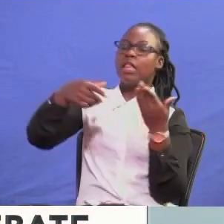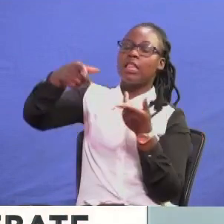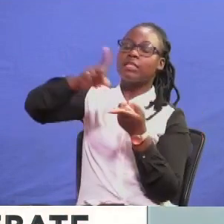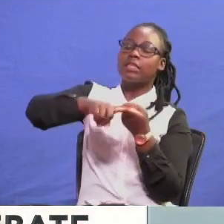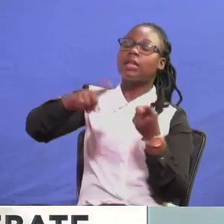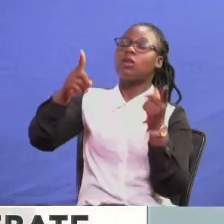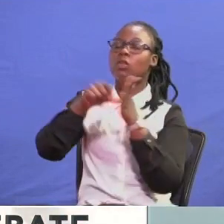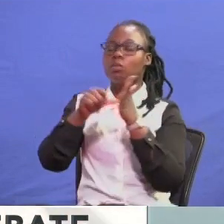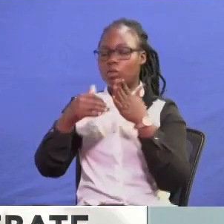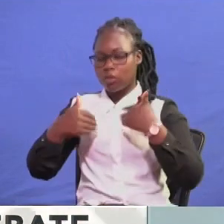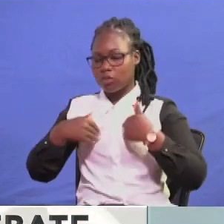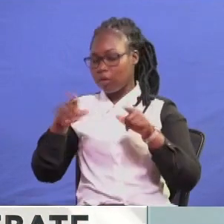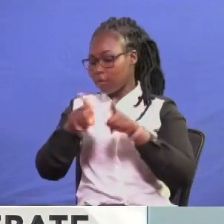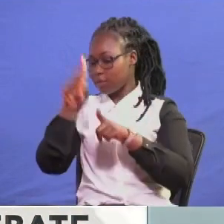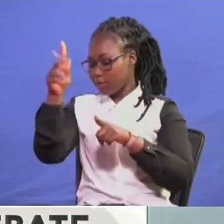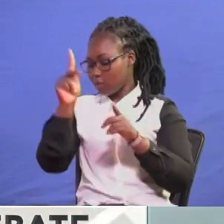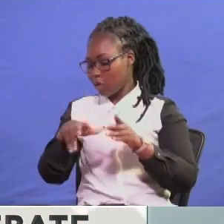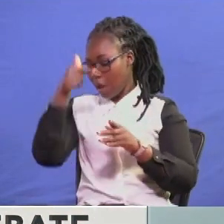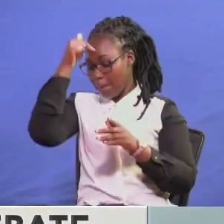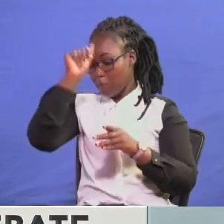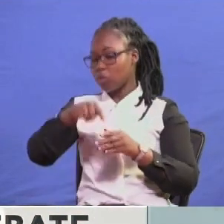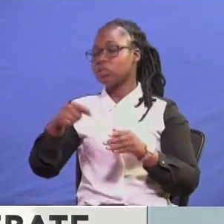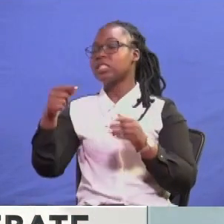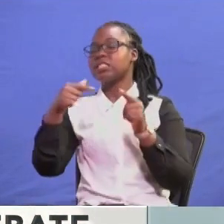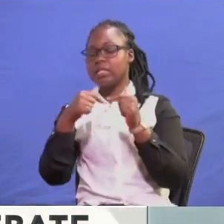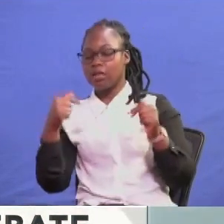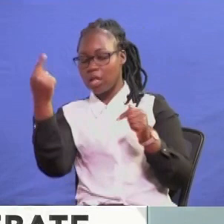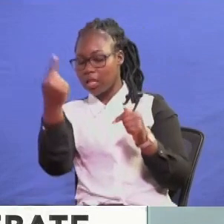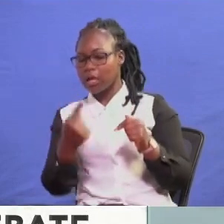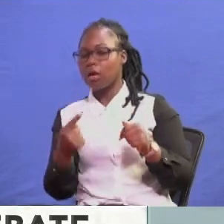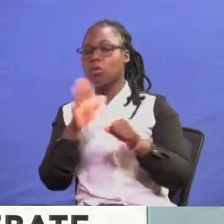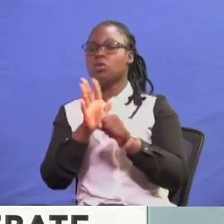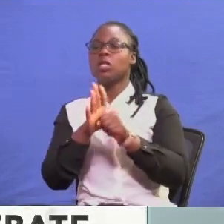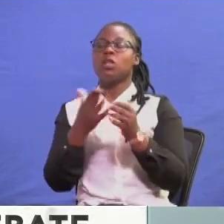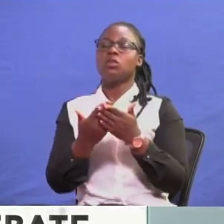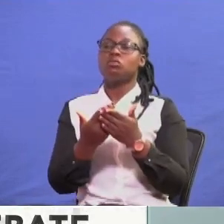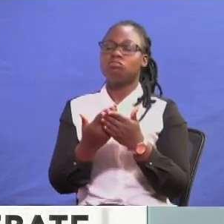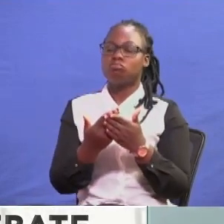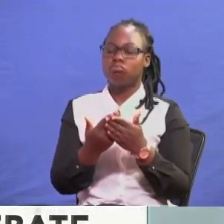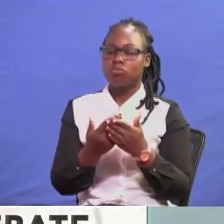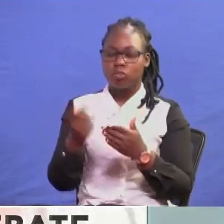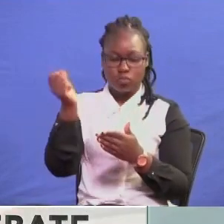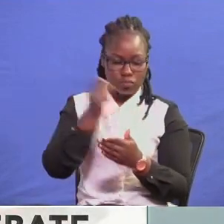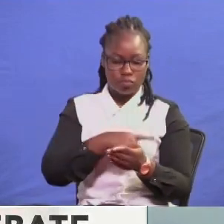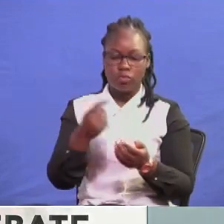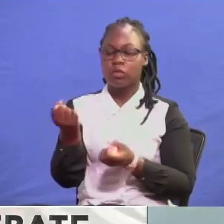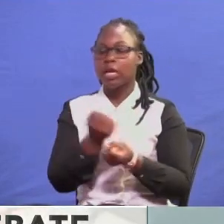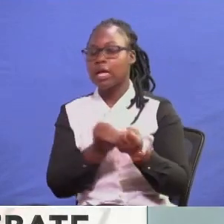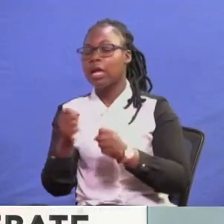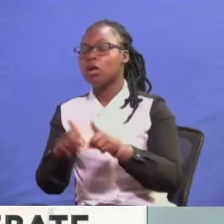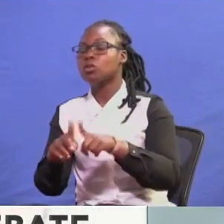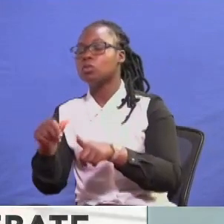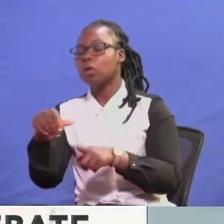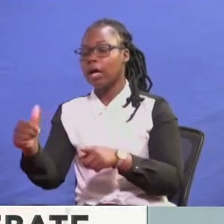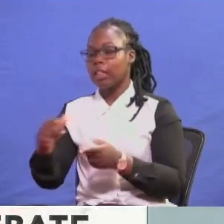Kenyans, because these positions will come with mortgages, salaries, vehicles, and other expenditures.